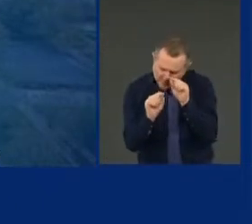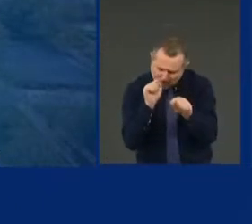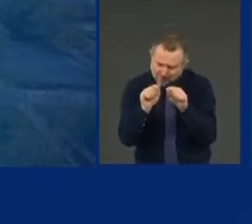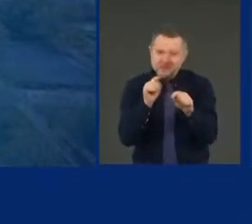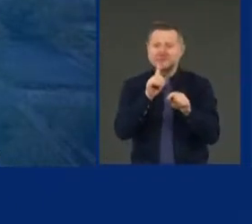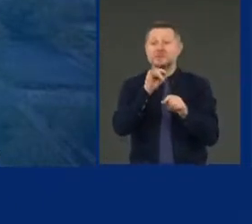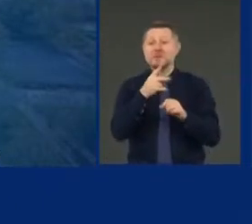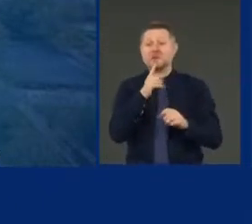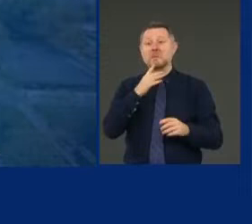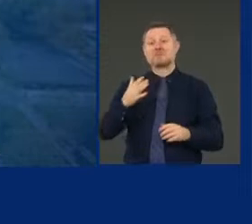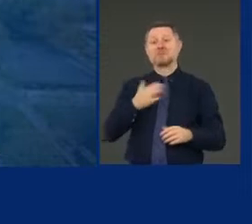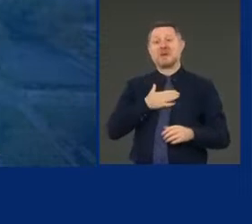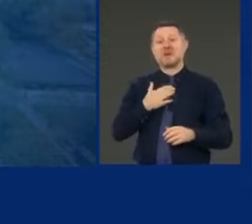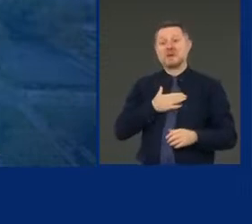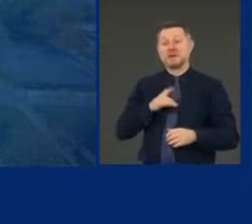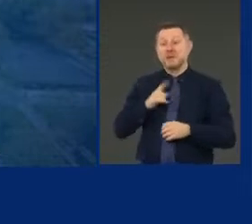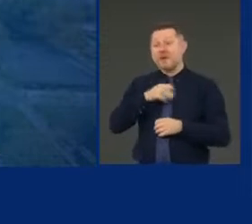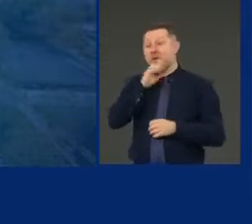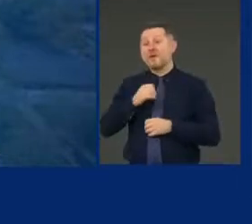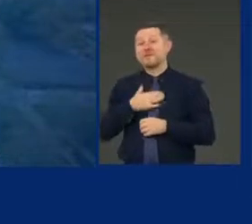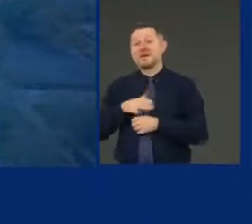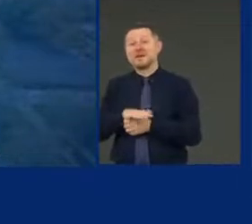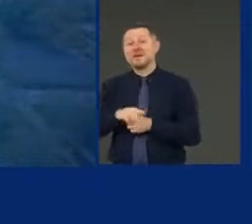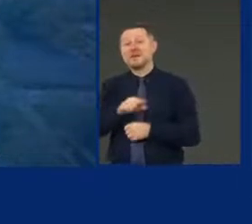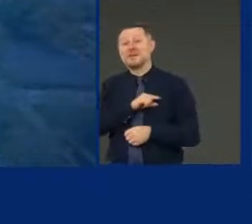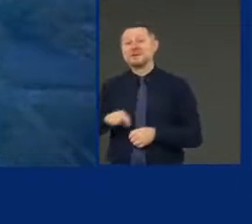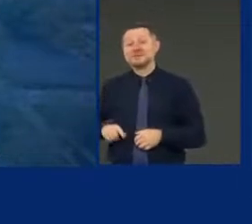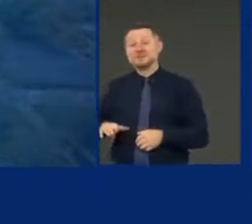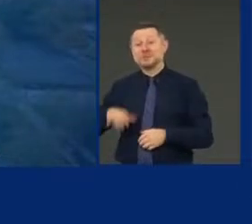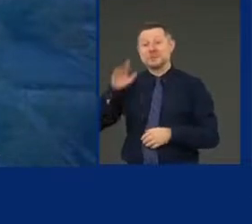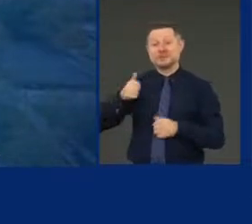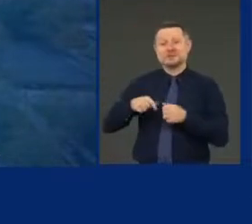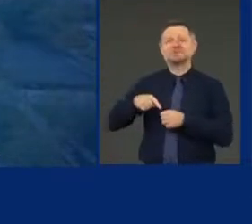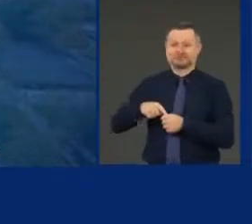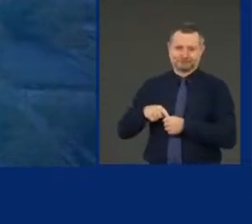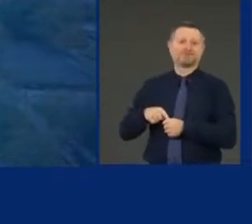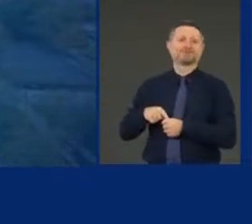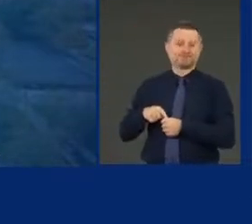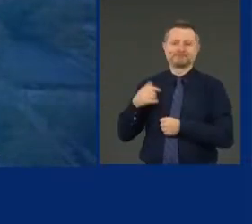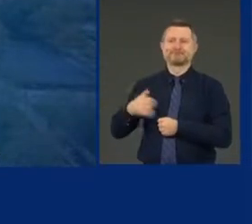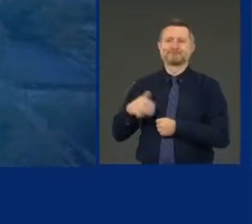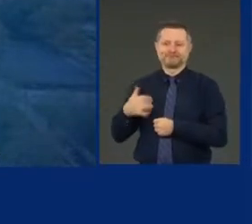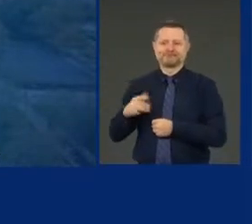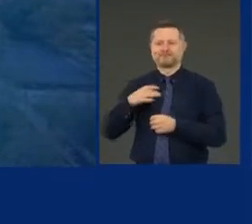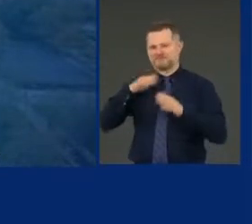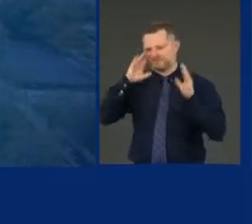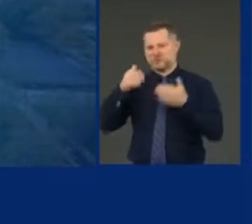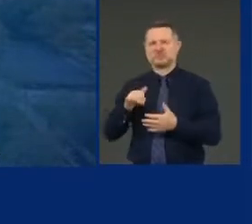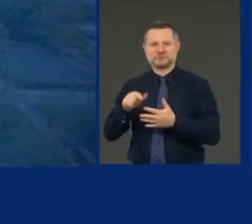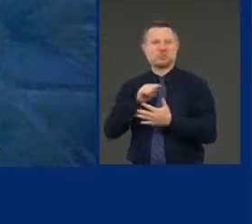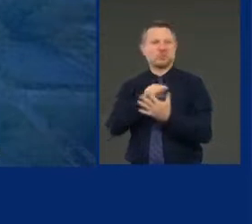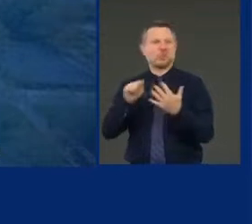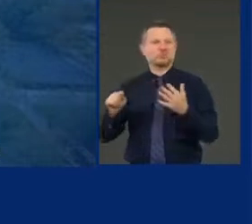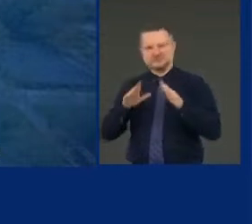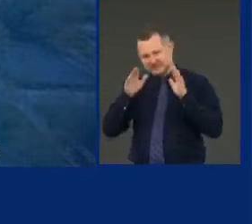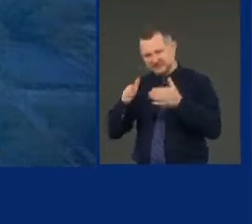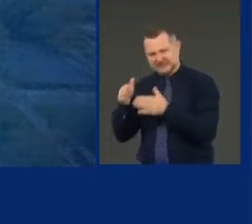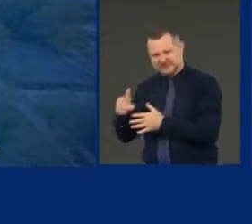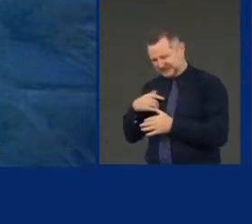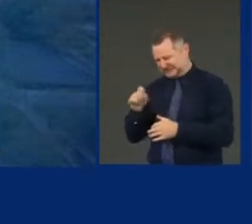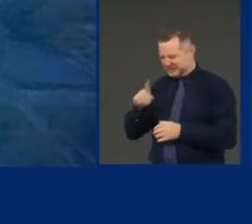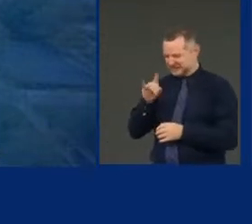Queens. Let's focus on those zip codes over the next week. These hotspots are